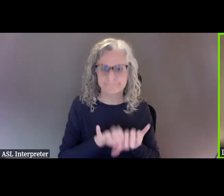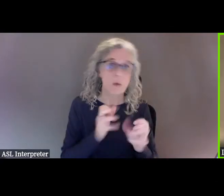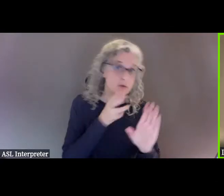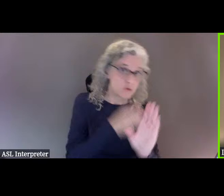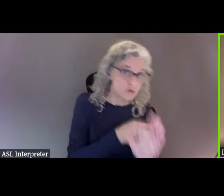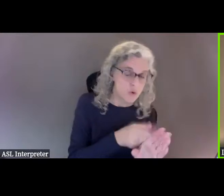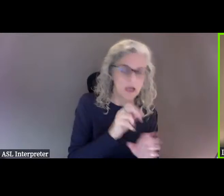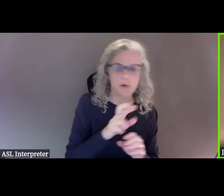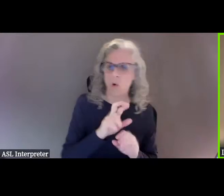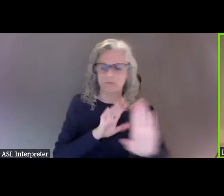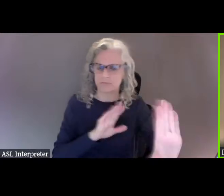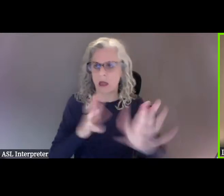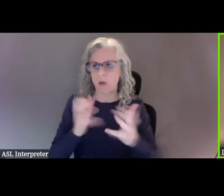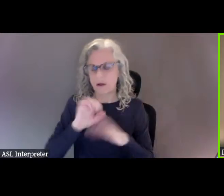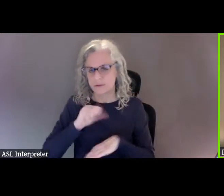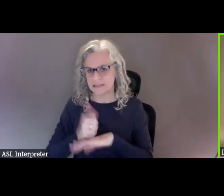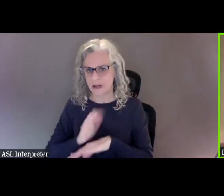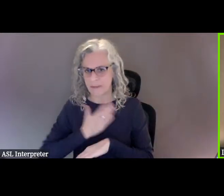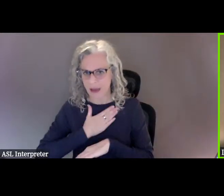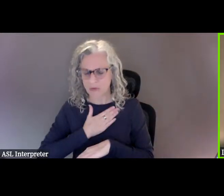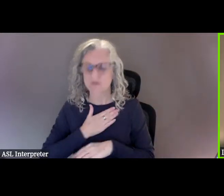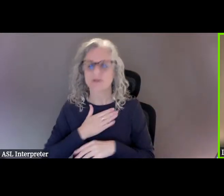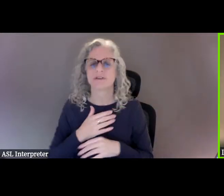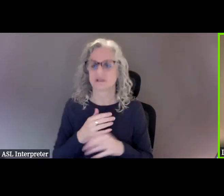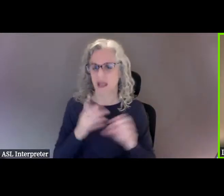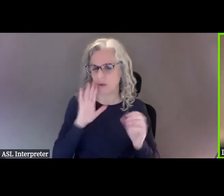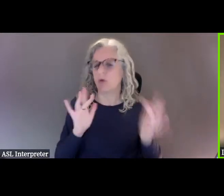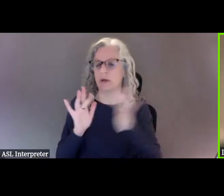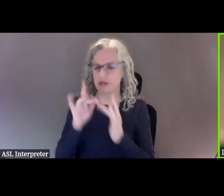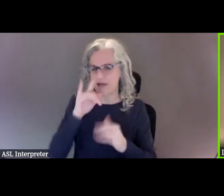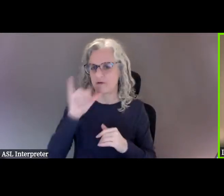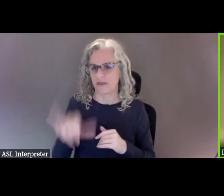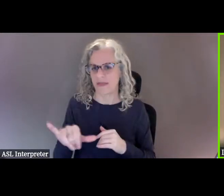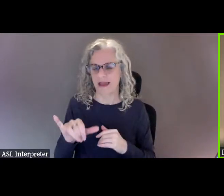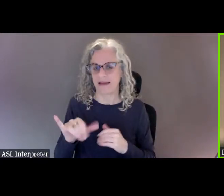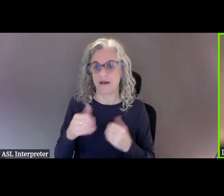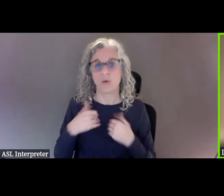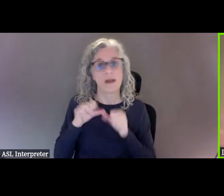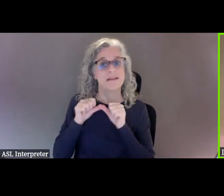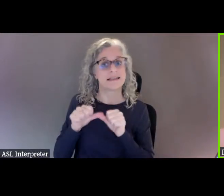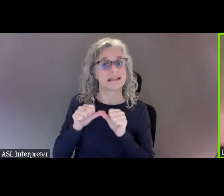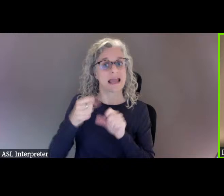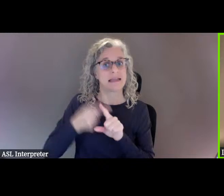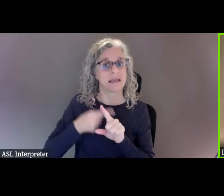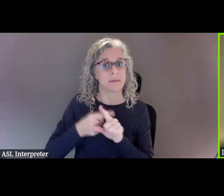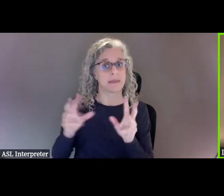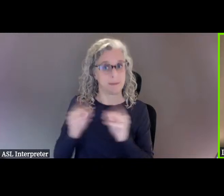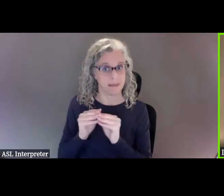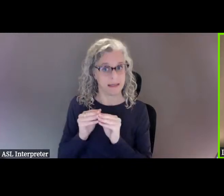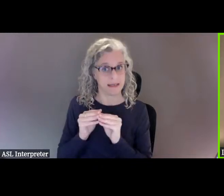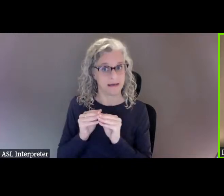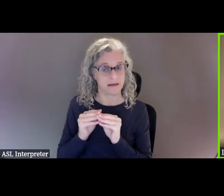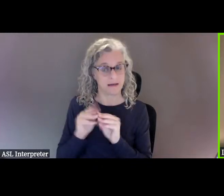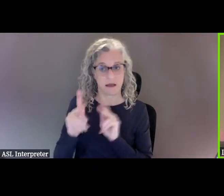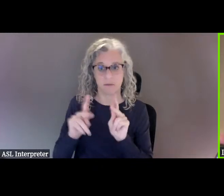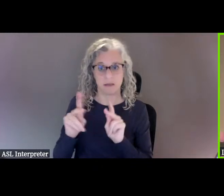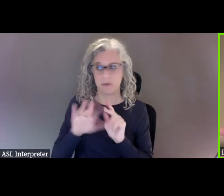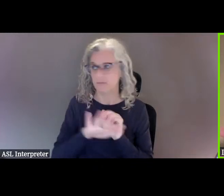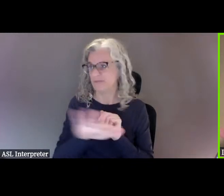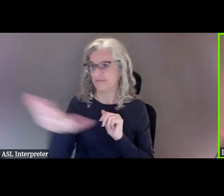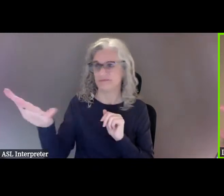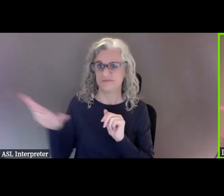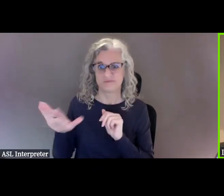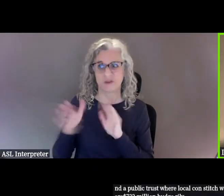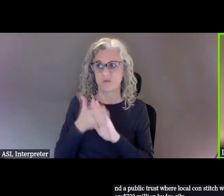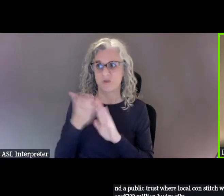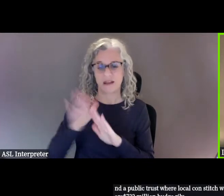in starting your own thing. And we'll reach out too, because we also have a standing monthly meeting where people who are running their